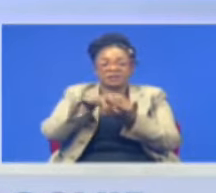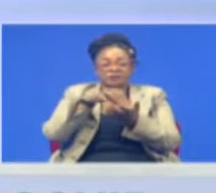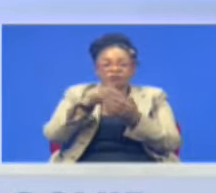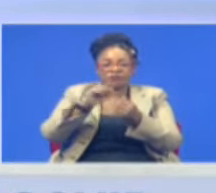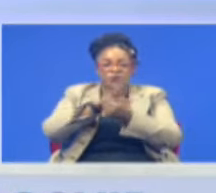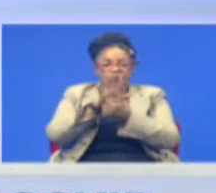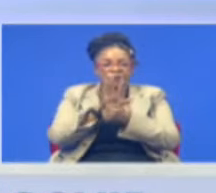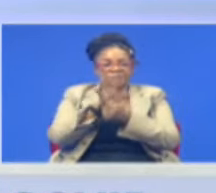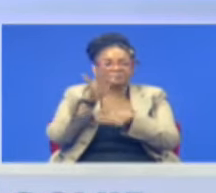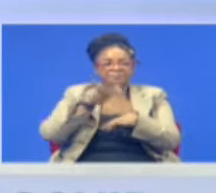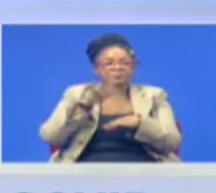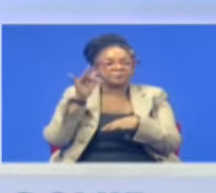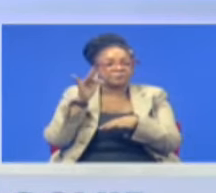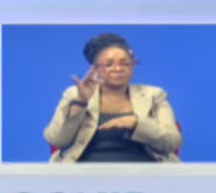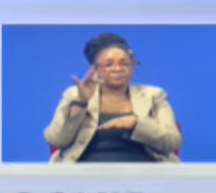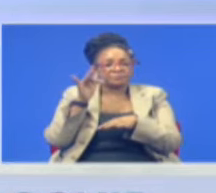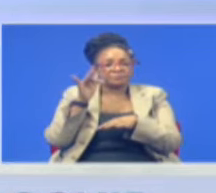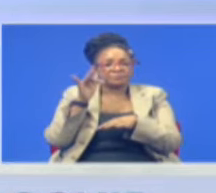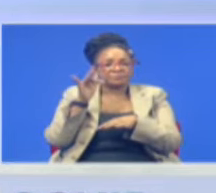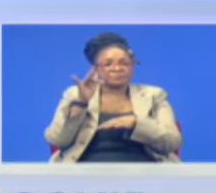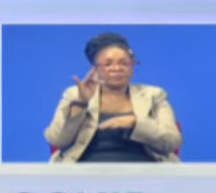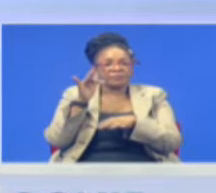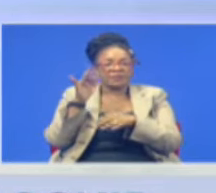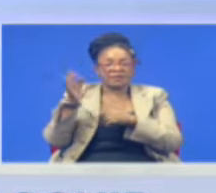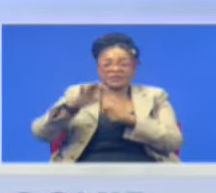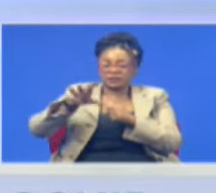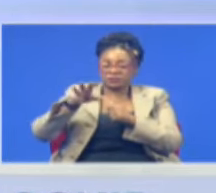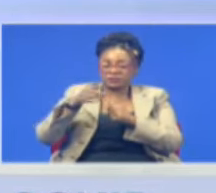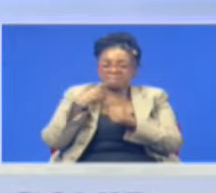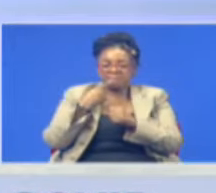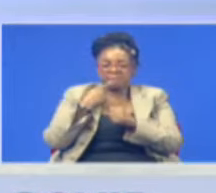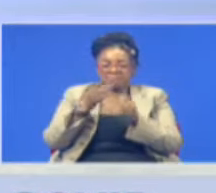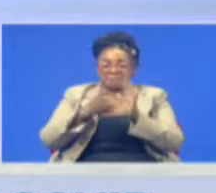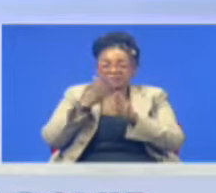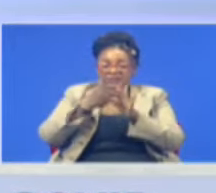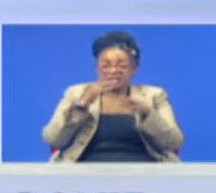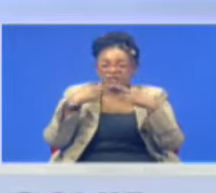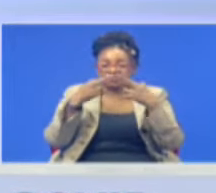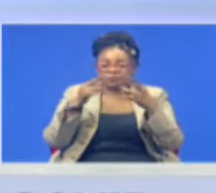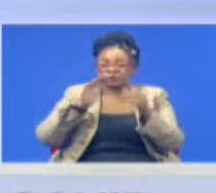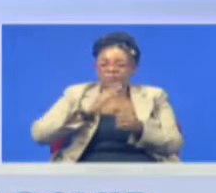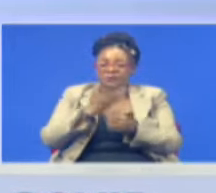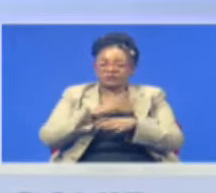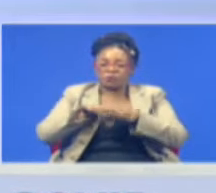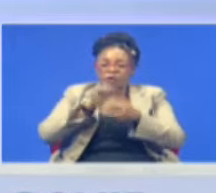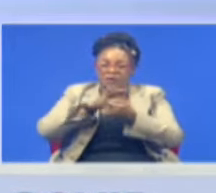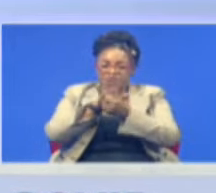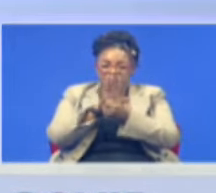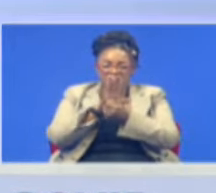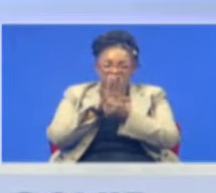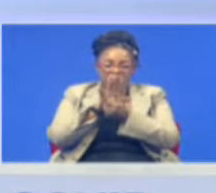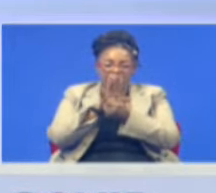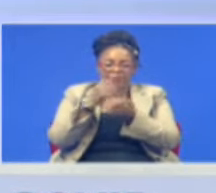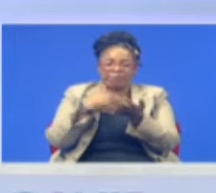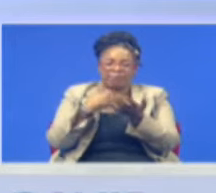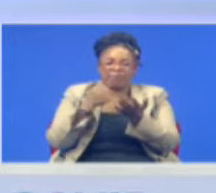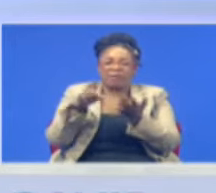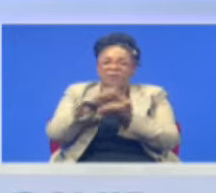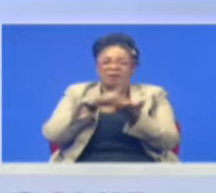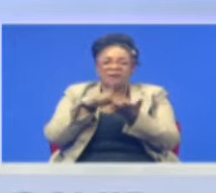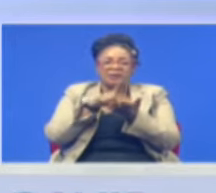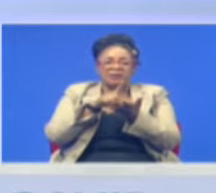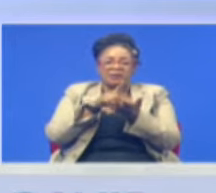coronavirus infections. According to the county's Emergency Response Committee on COVID-19, the trend in local transmission